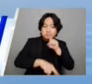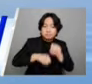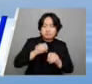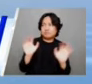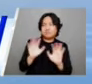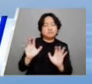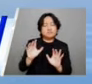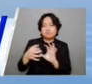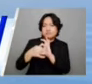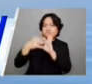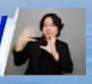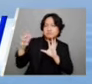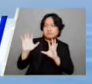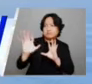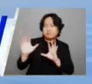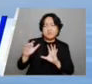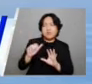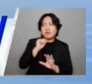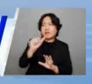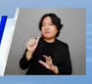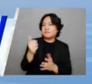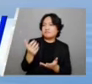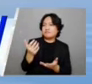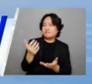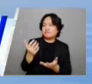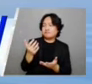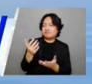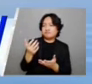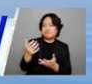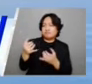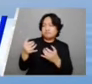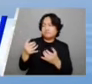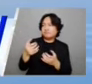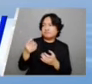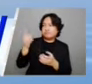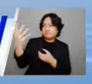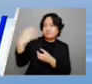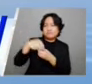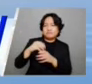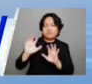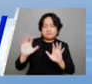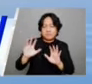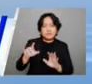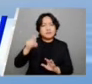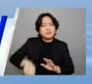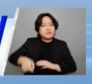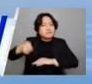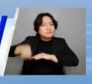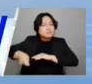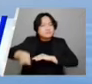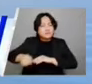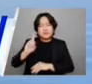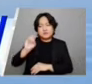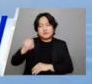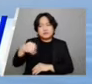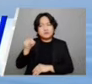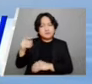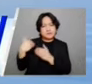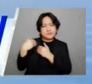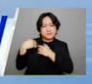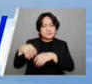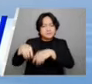the more na ICC will take cognizance. So, I think it's really up to the DOJ to do their work.